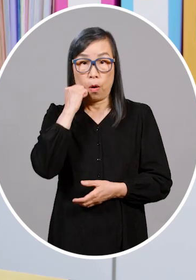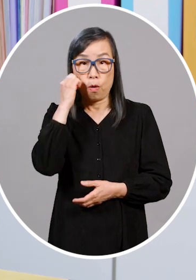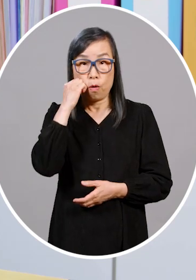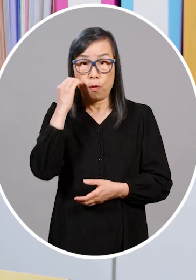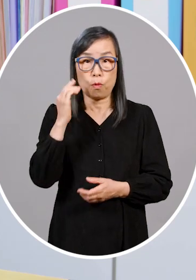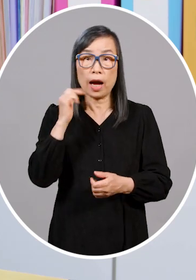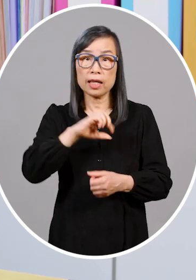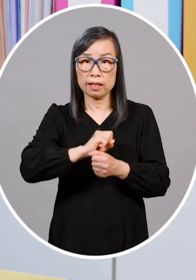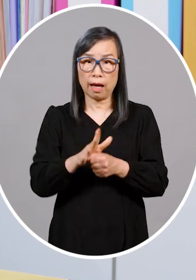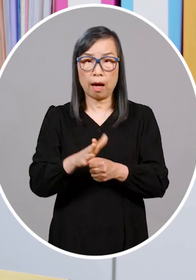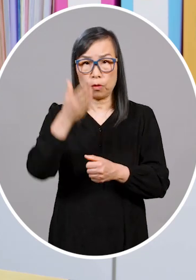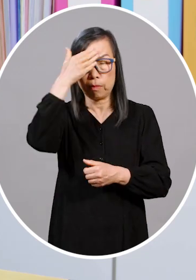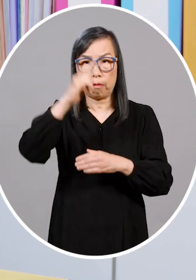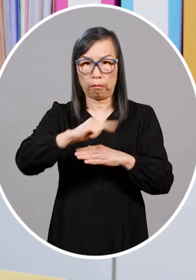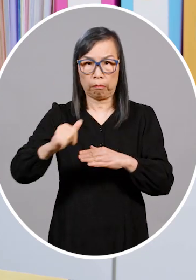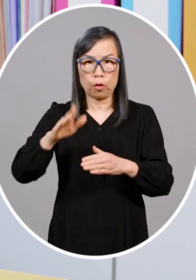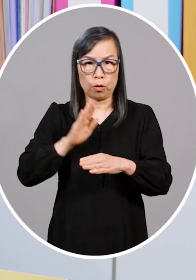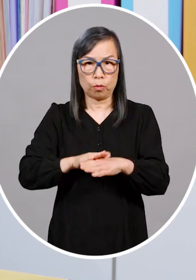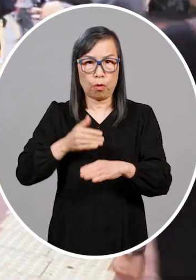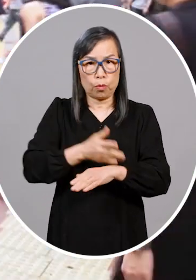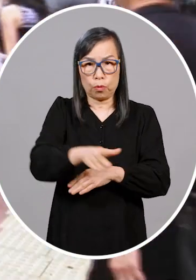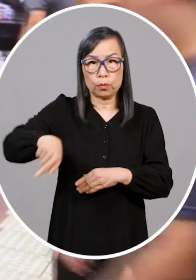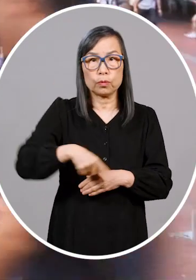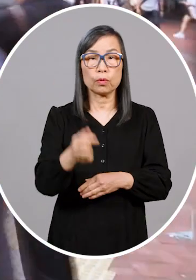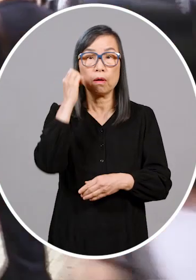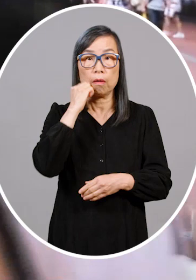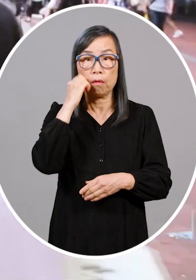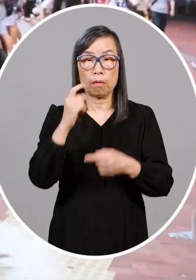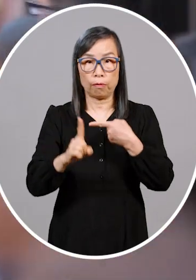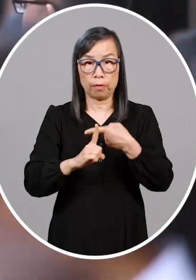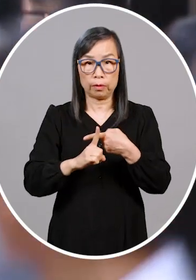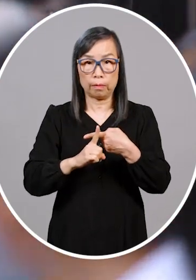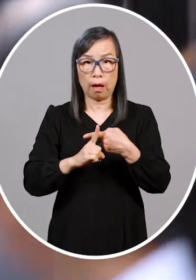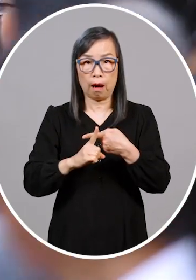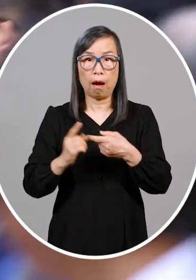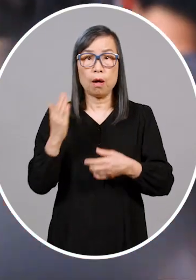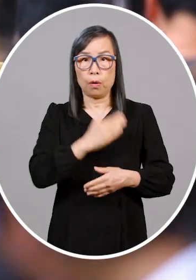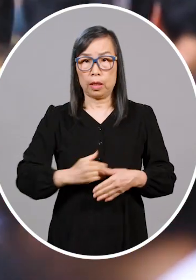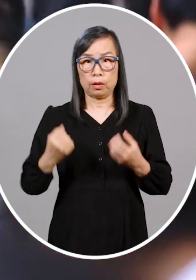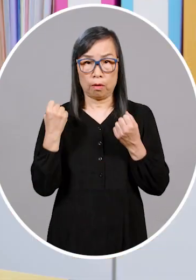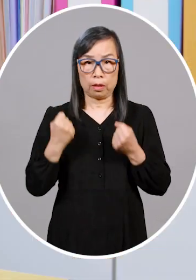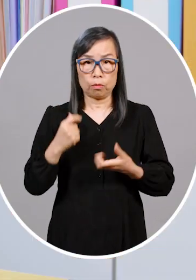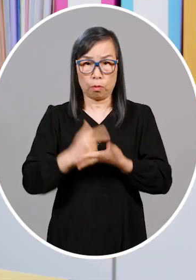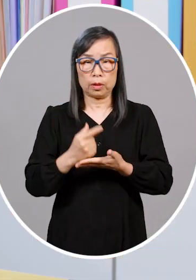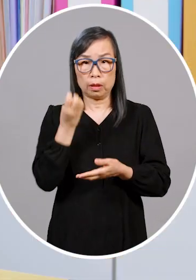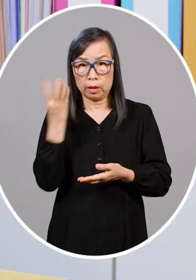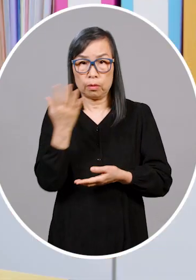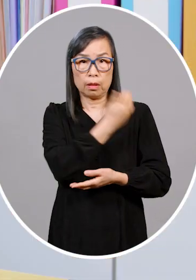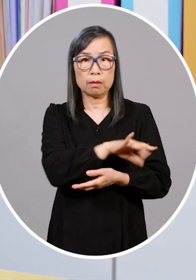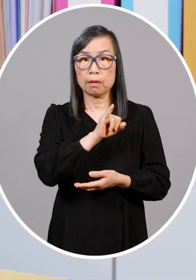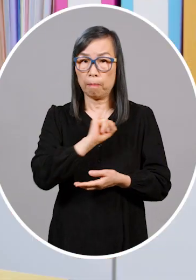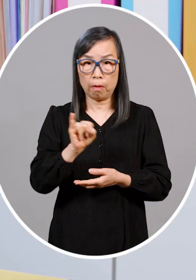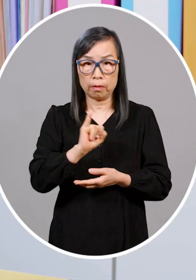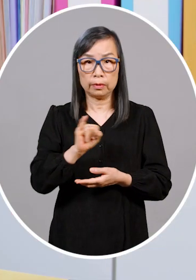seniors. The COVID-19 virus still exists in the community. As the elderly are at higher risk, for the sake of your